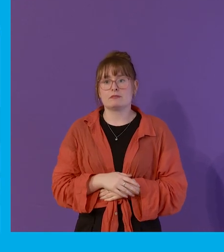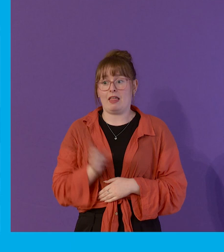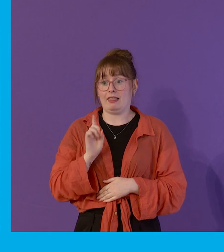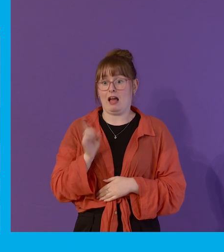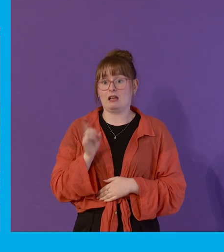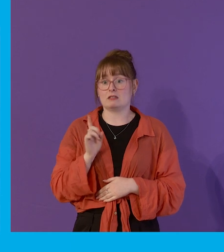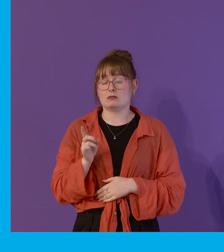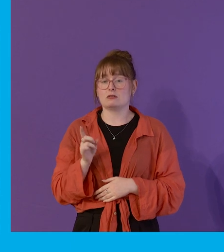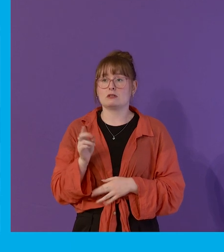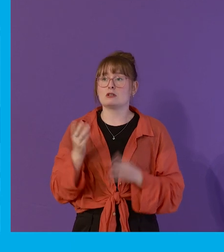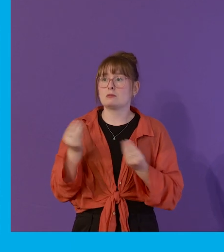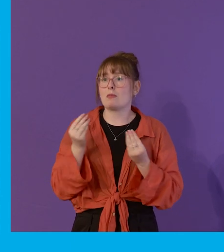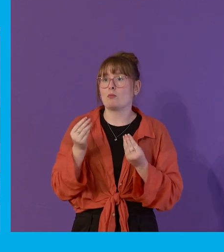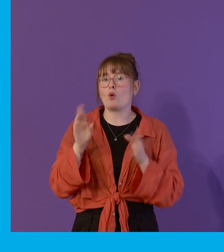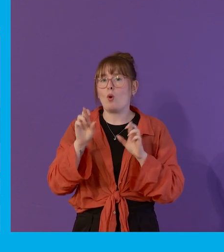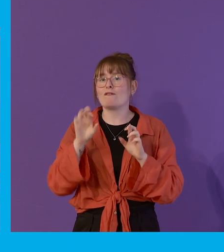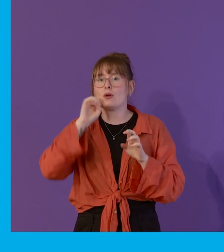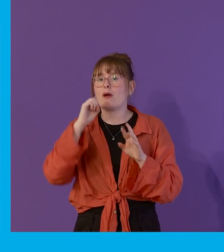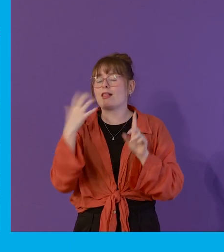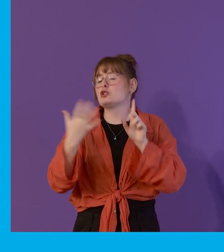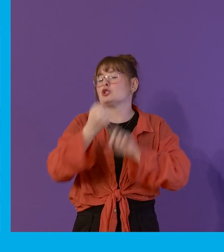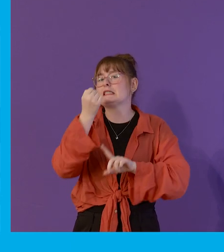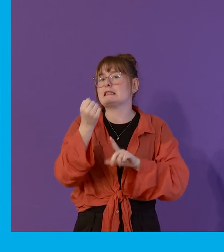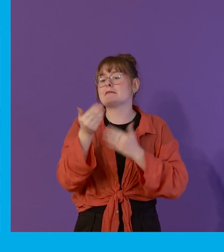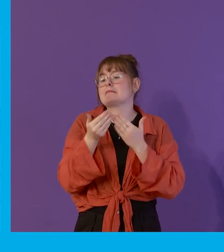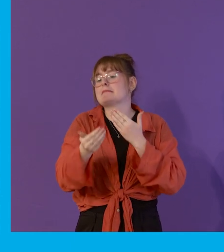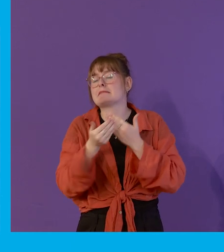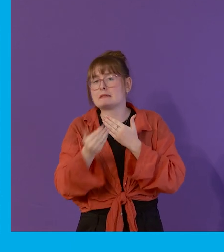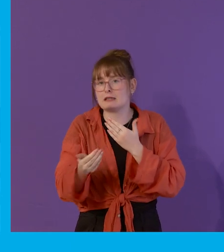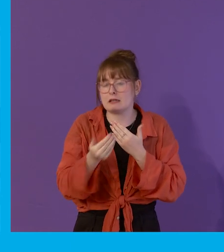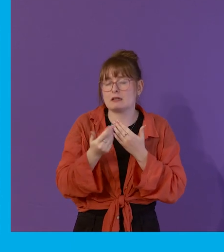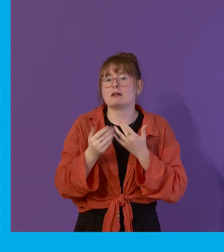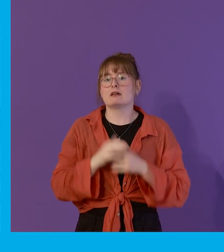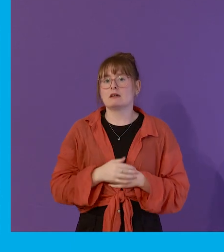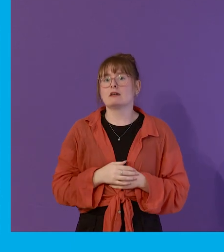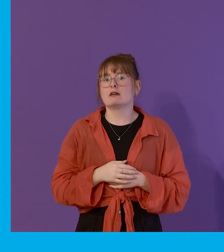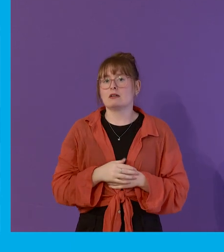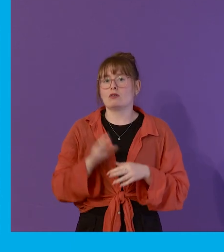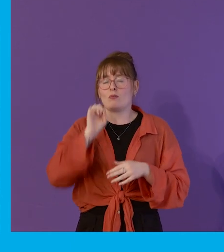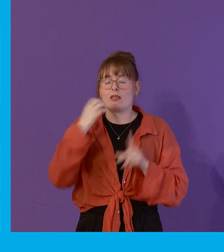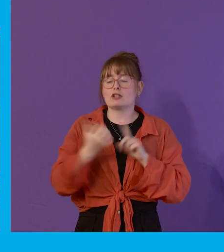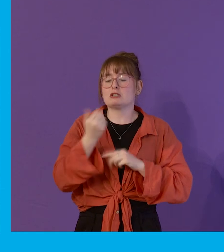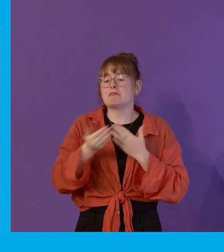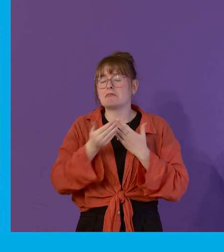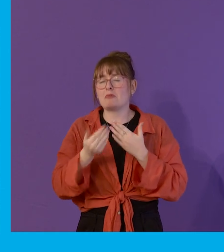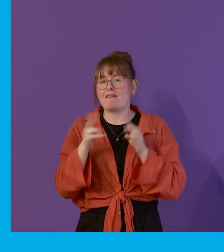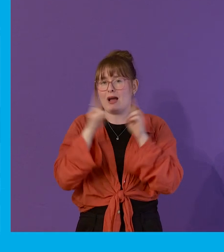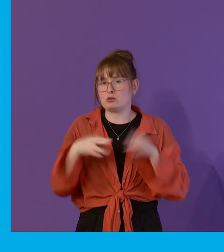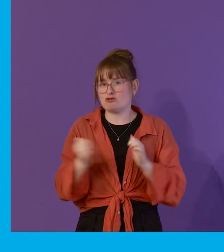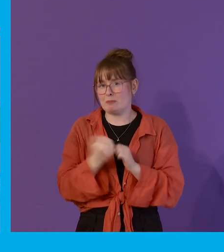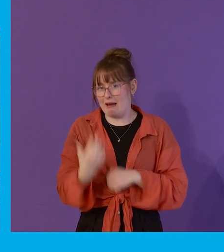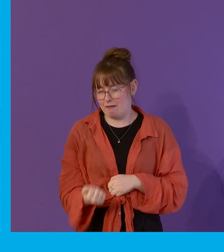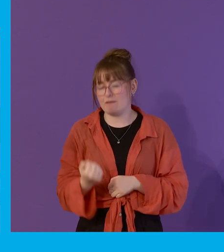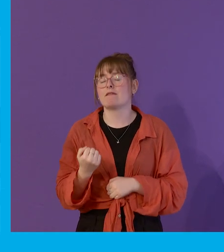we hopefully are working towards. I mean, we're attempting to enshrine this through the Verity House Agreement,